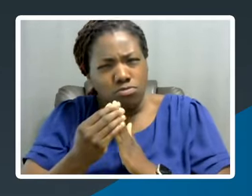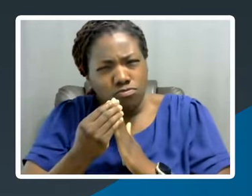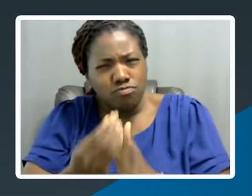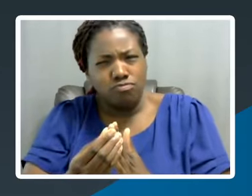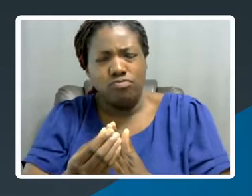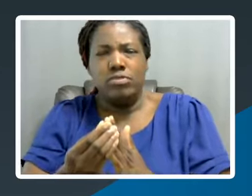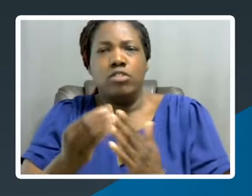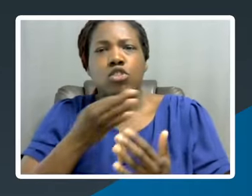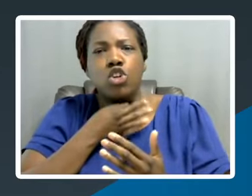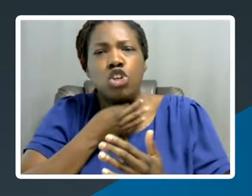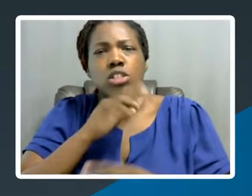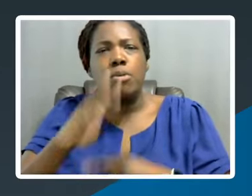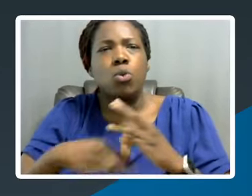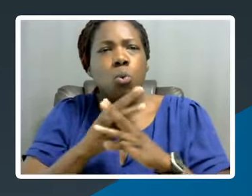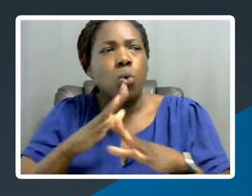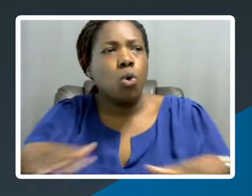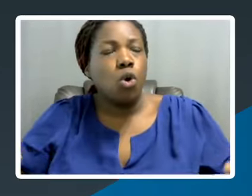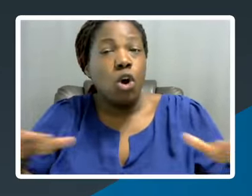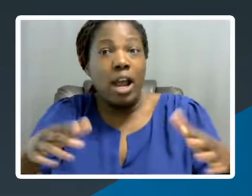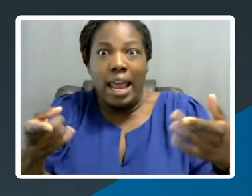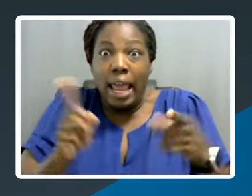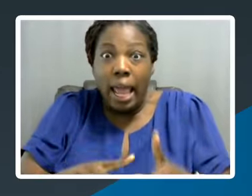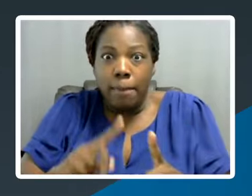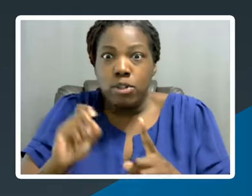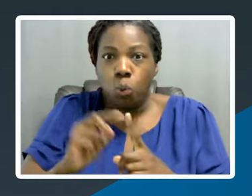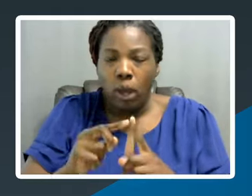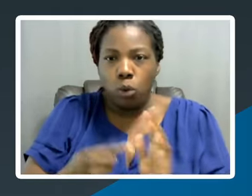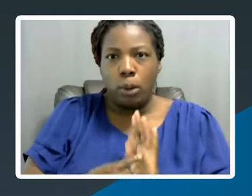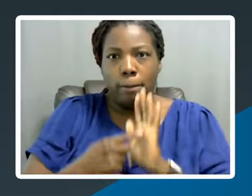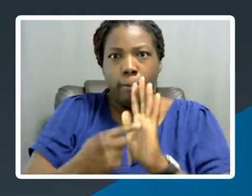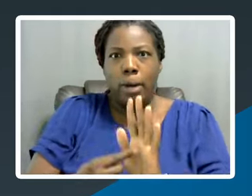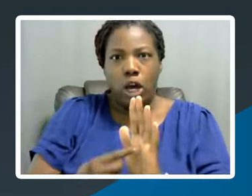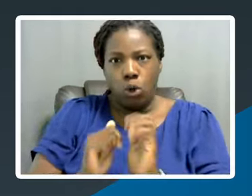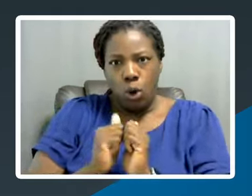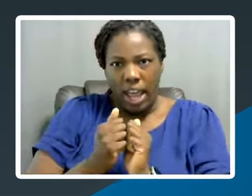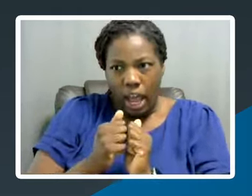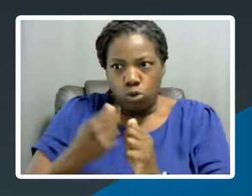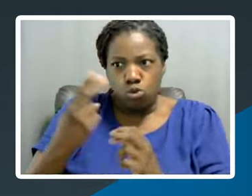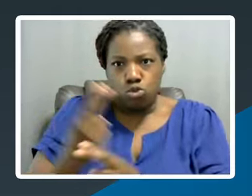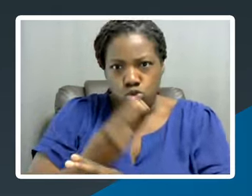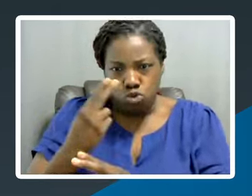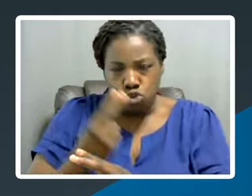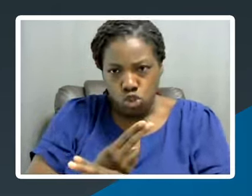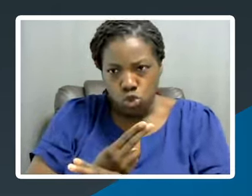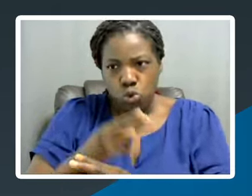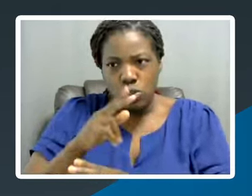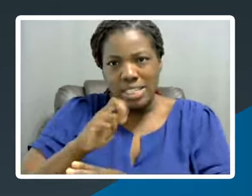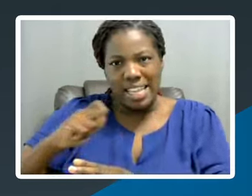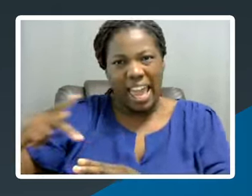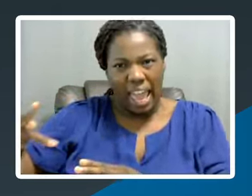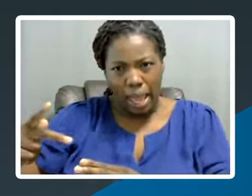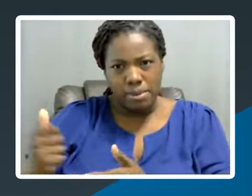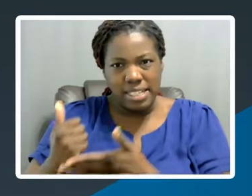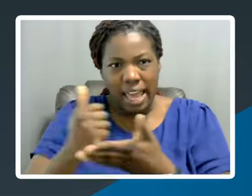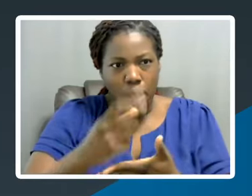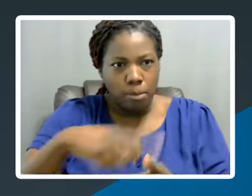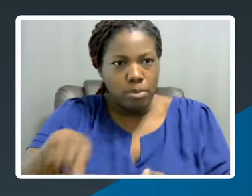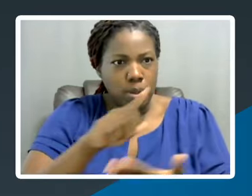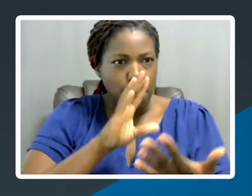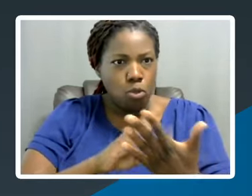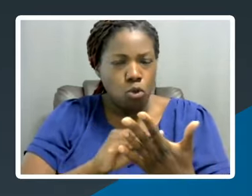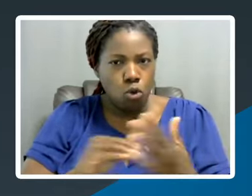us. But that only happens when we model for young people how to use tools and apps to help them be more informed. Let me just